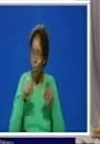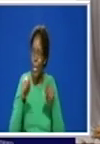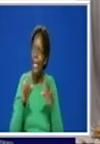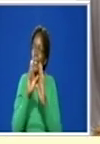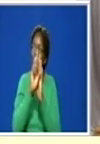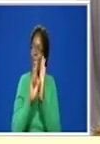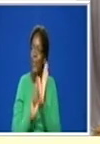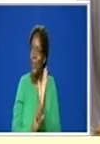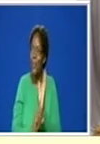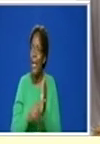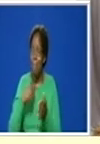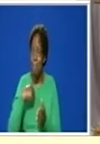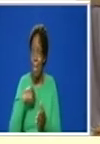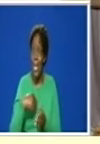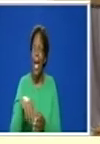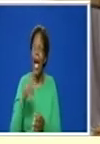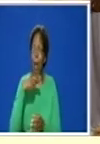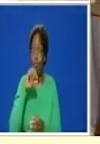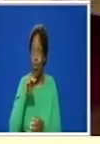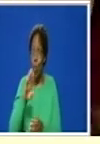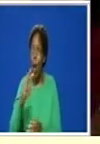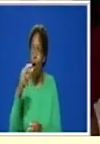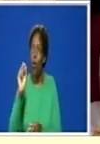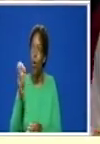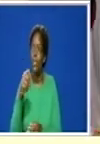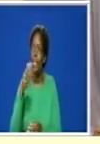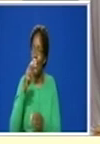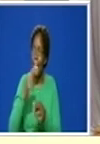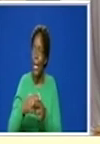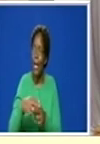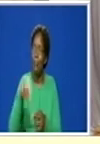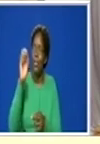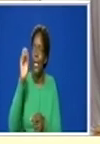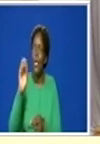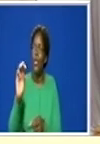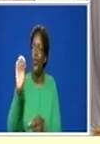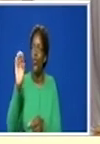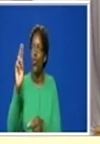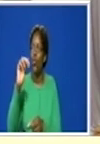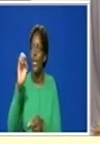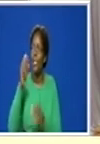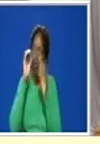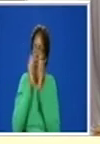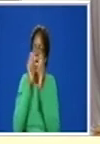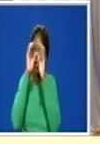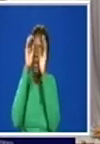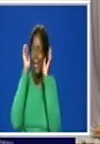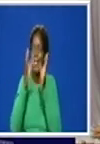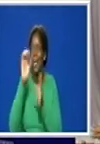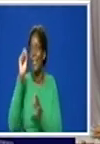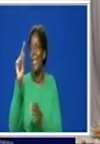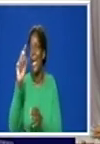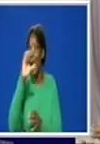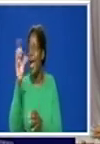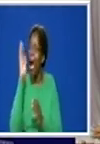Today's lesson. Me, I am your host. My name is Eunice and I'm here with teacher Stella. Hello,